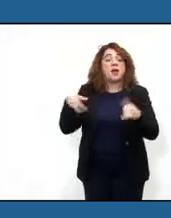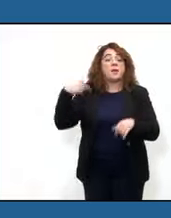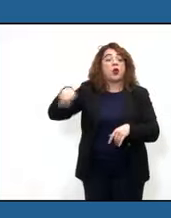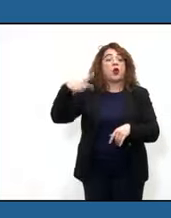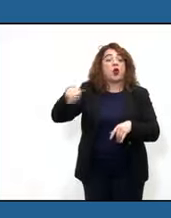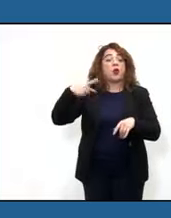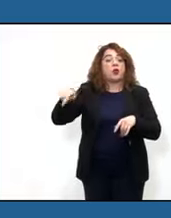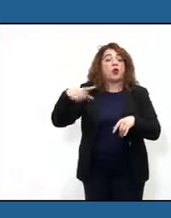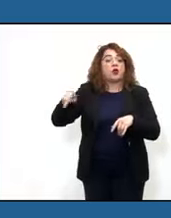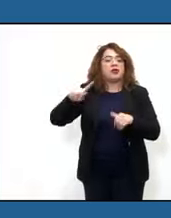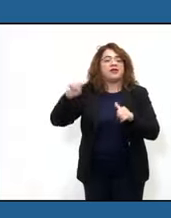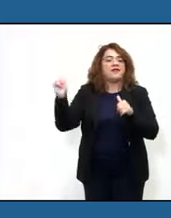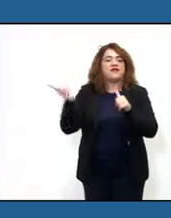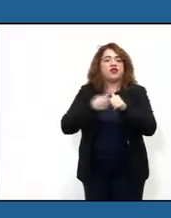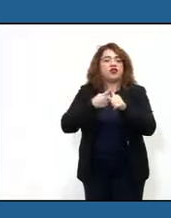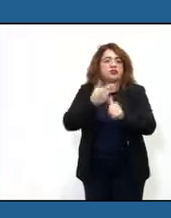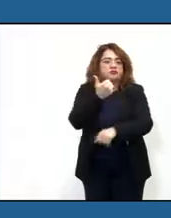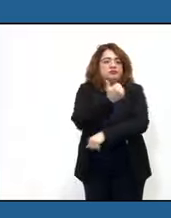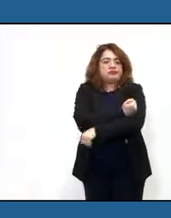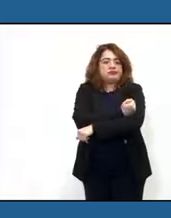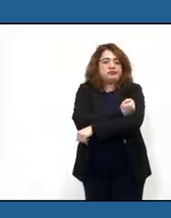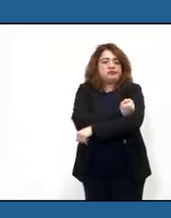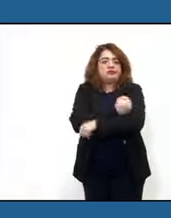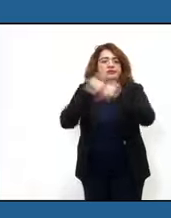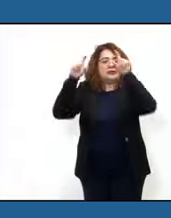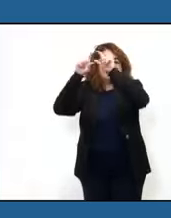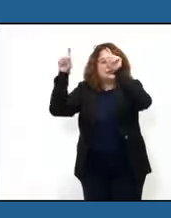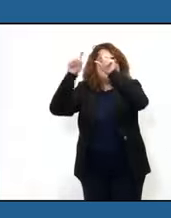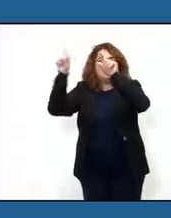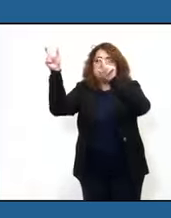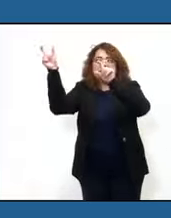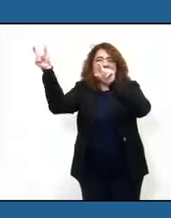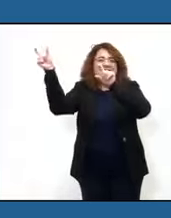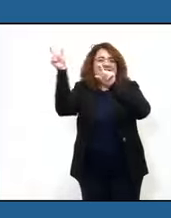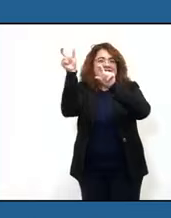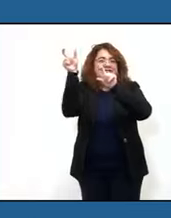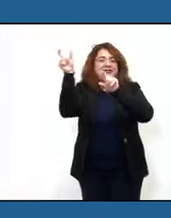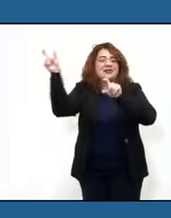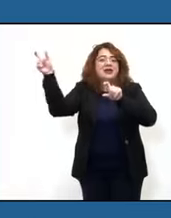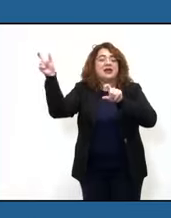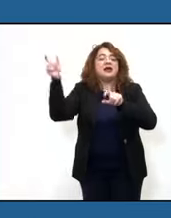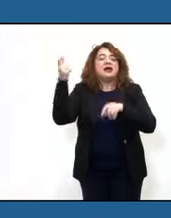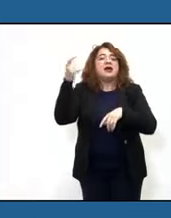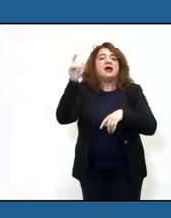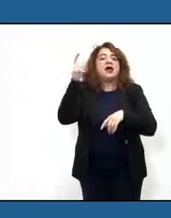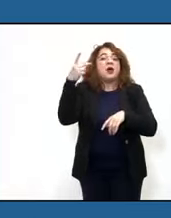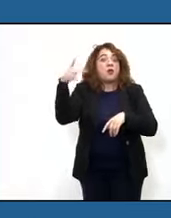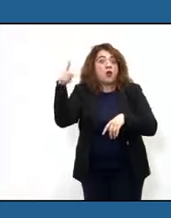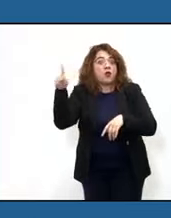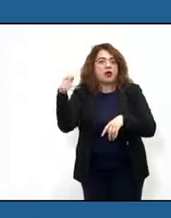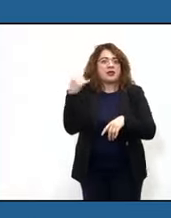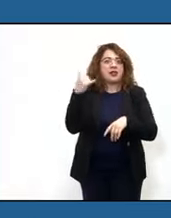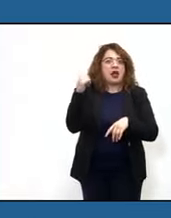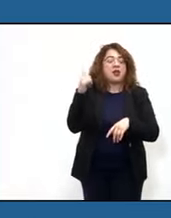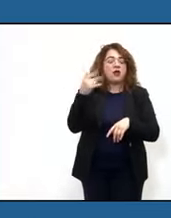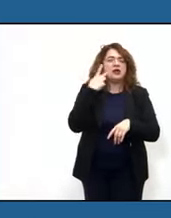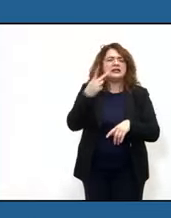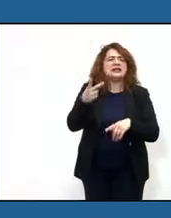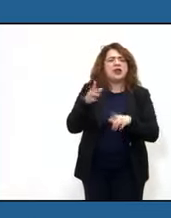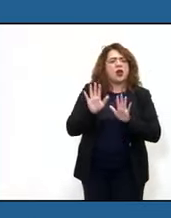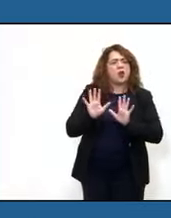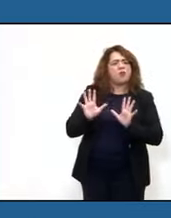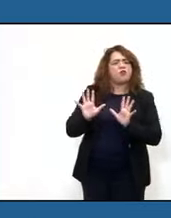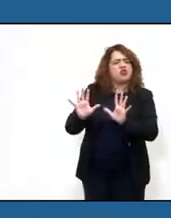dose, and in the yellow are the second doses. So you can see that there's a very strong push in January